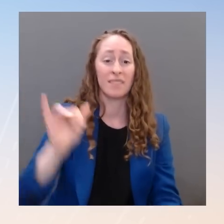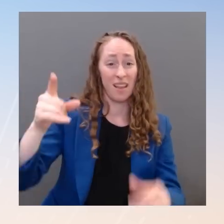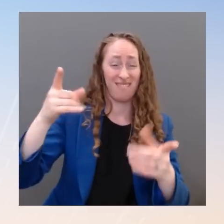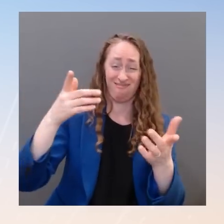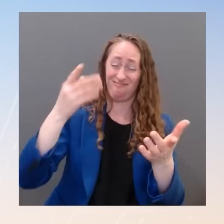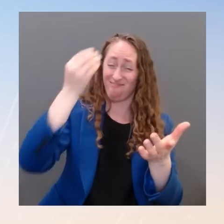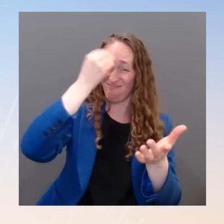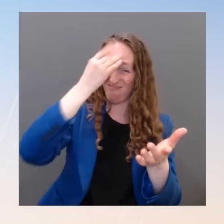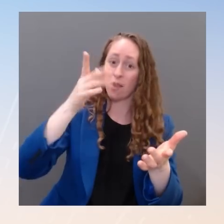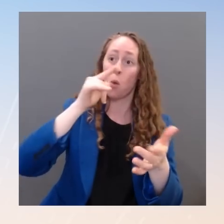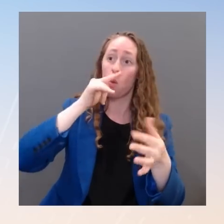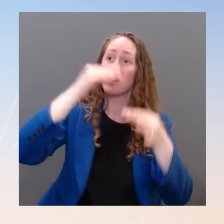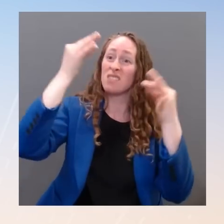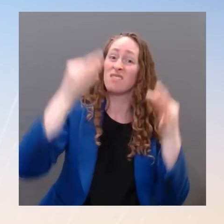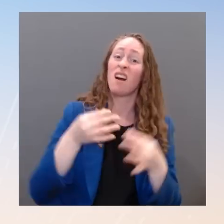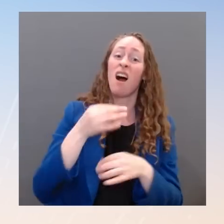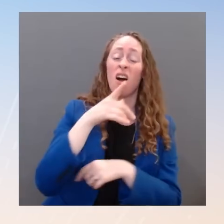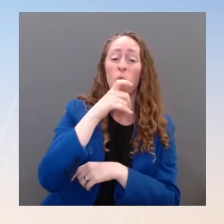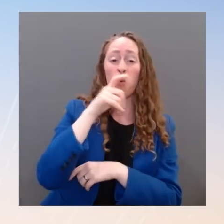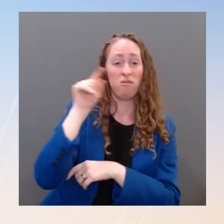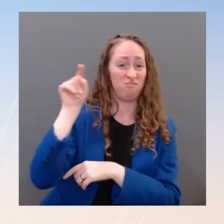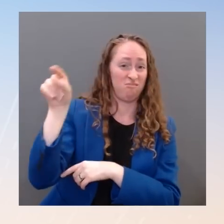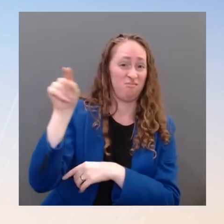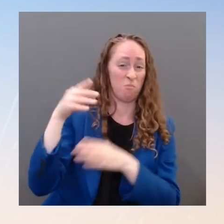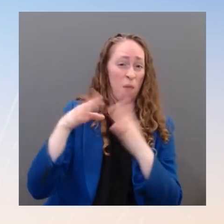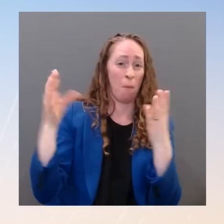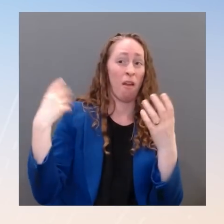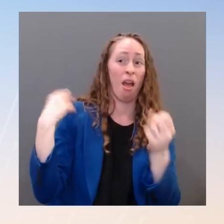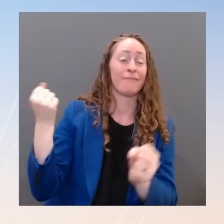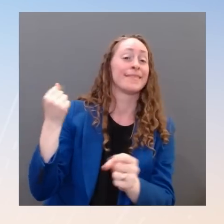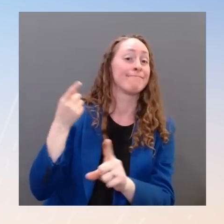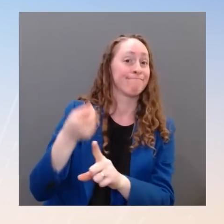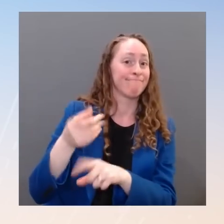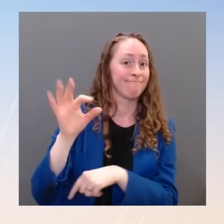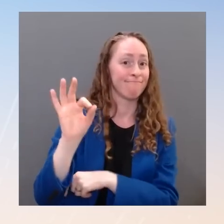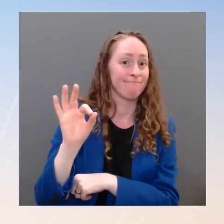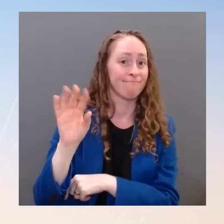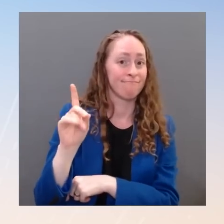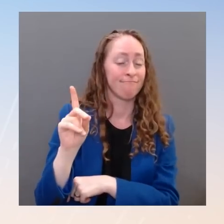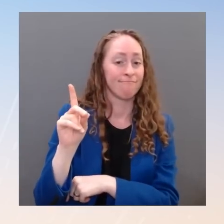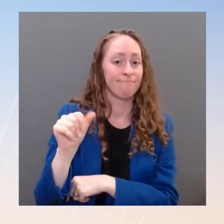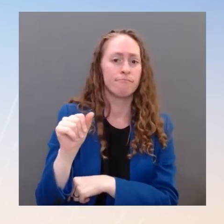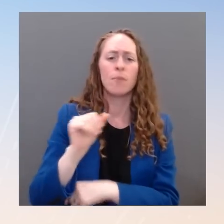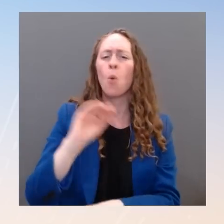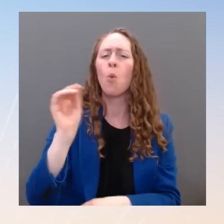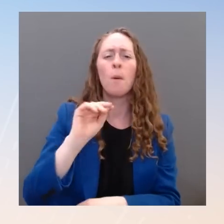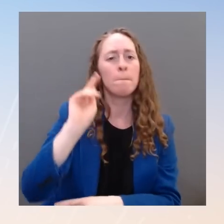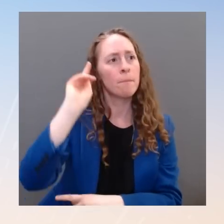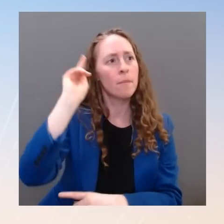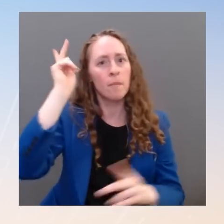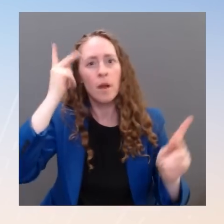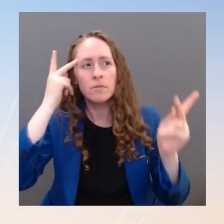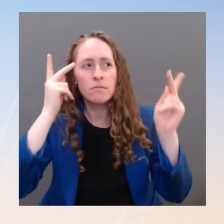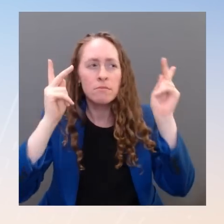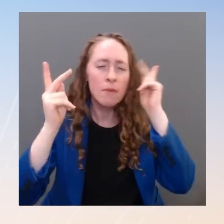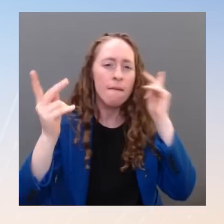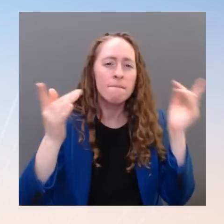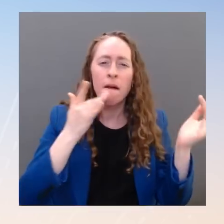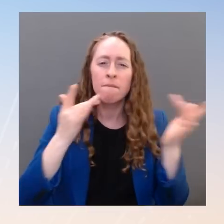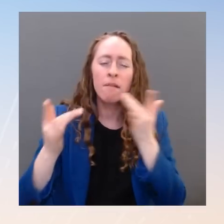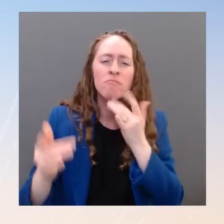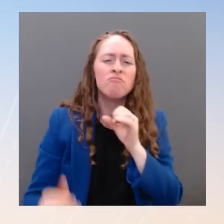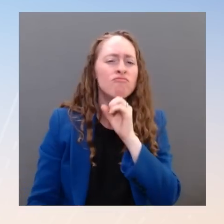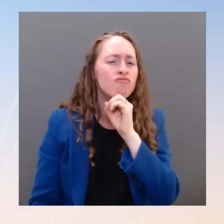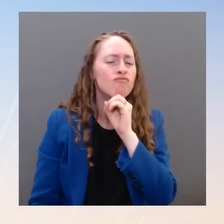not to address politics or handle politics in one way or another, but to save lives. And the